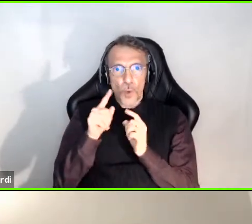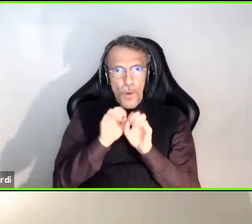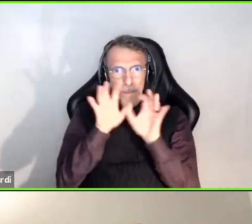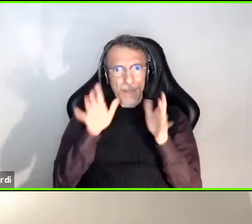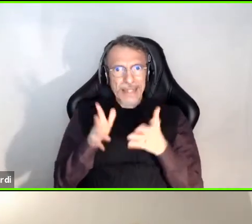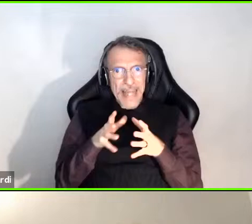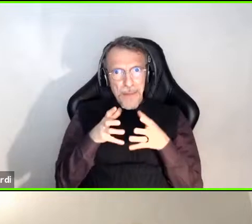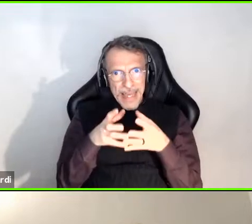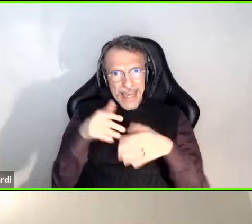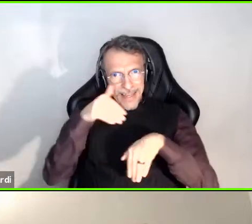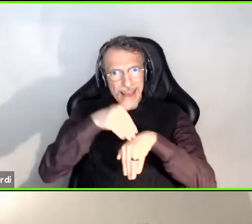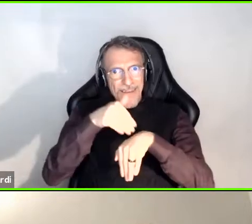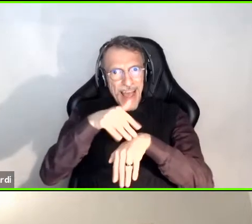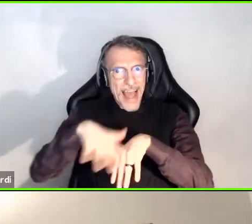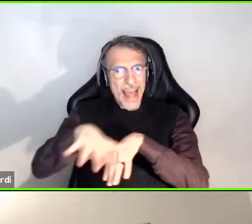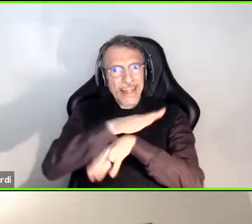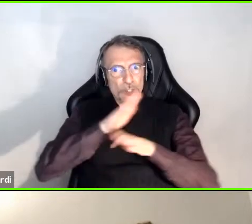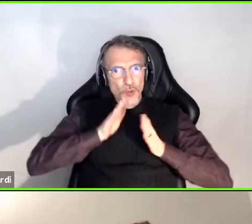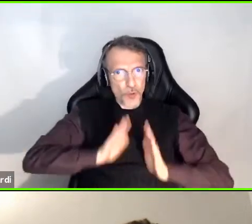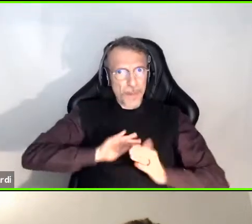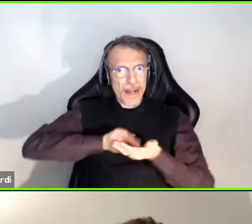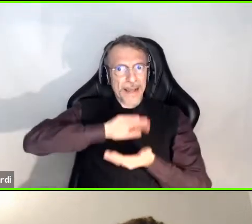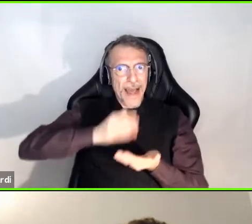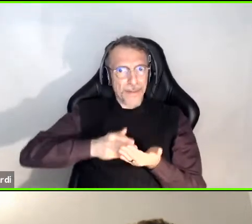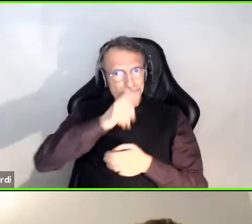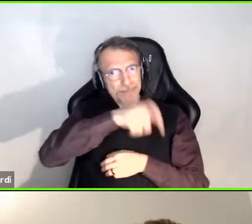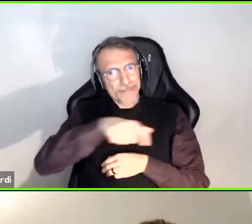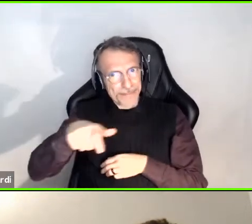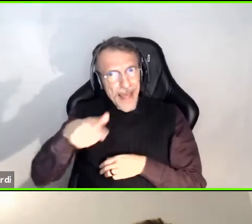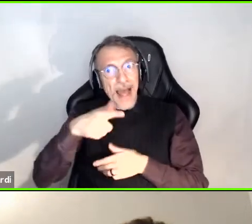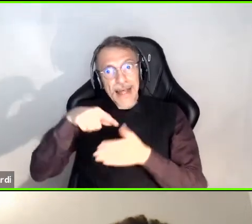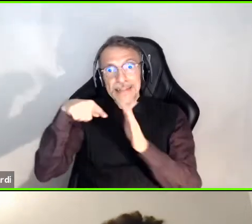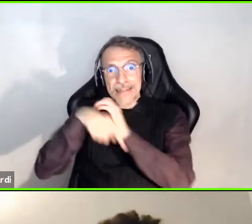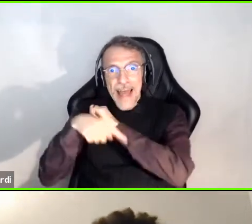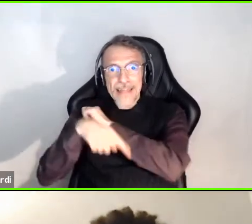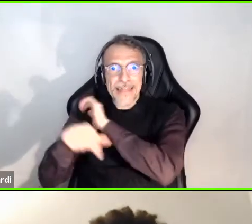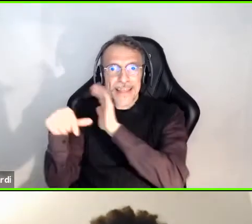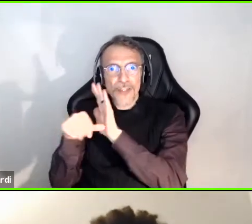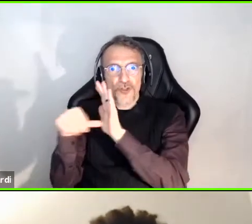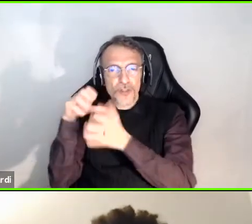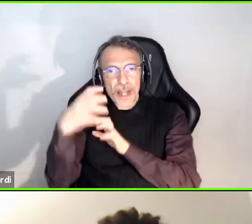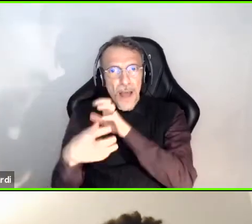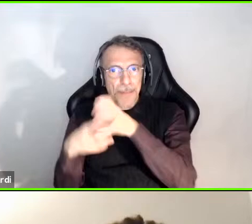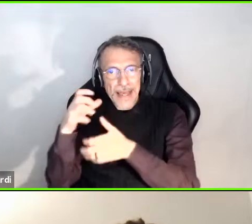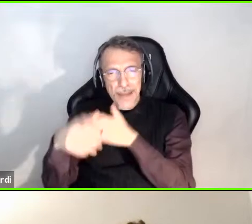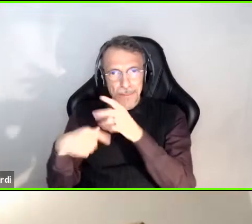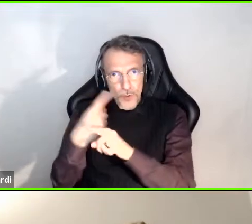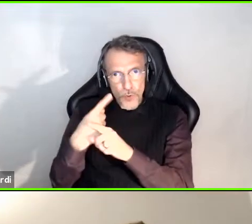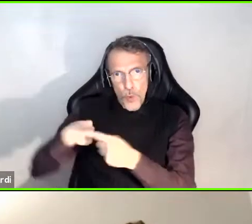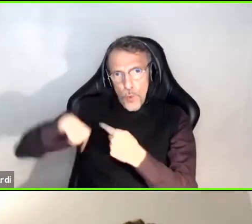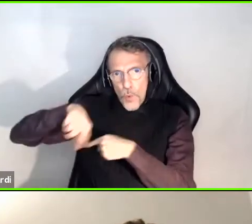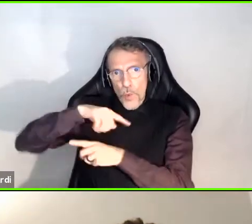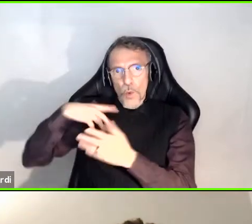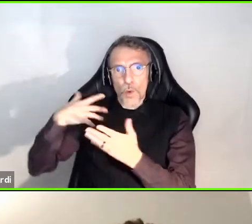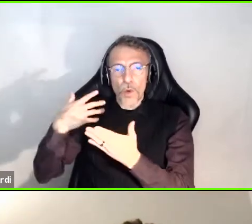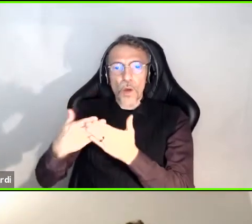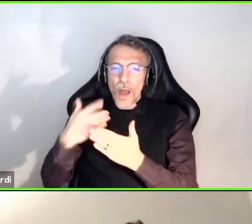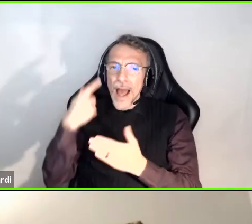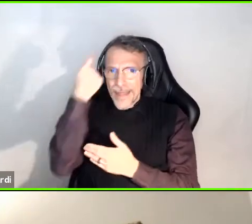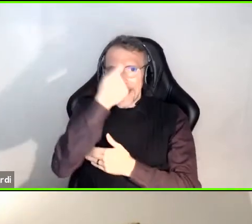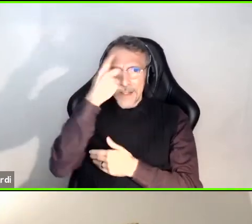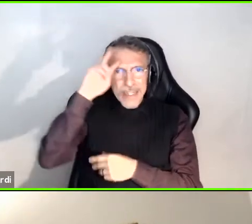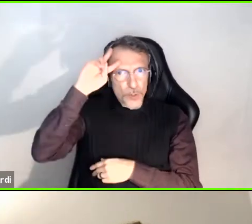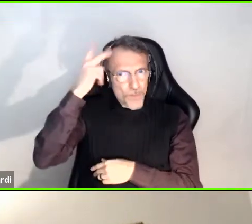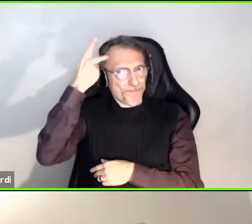really affected human capital as well as these debt issues and dynamics that we're talking about, then we do need to rethink